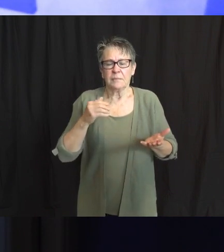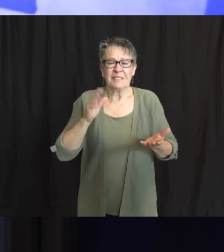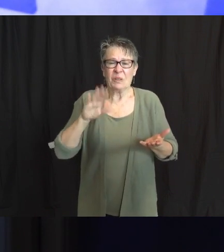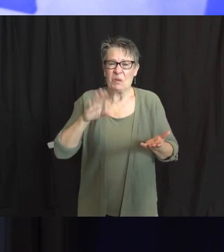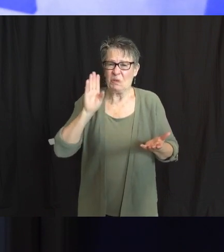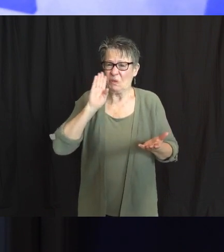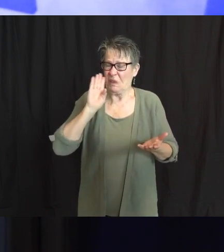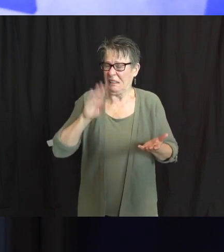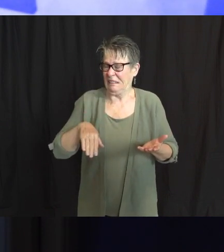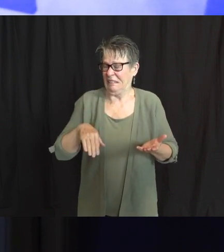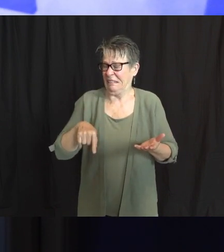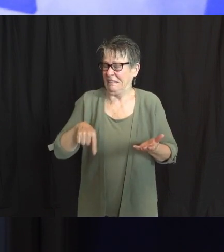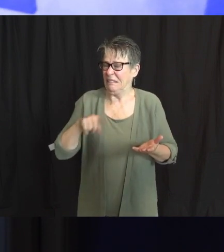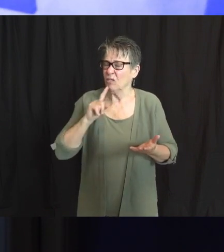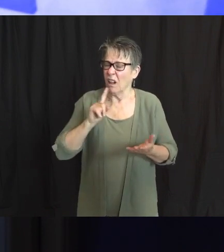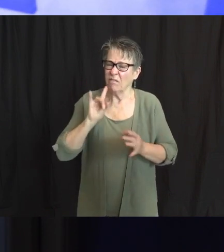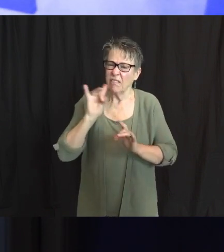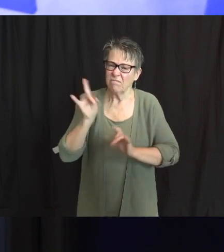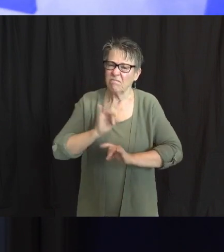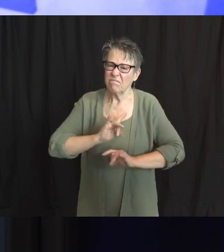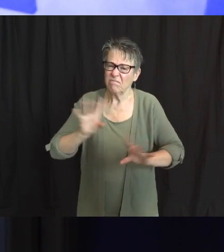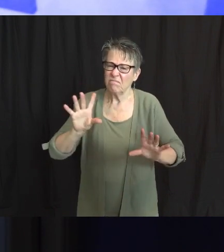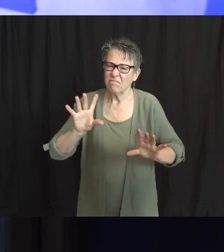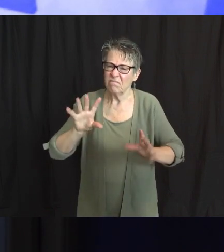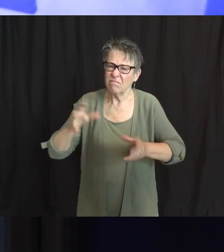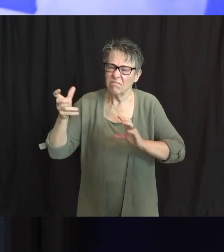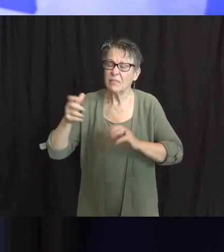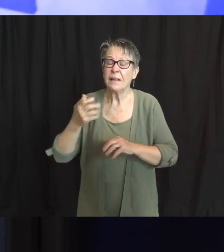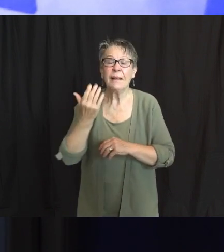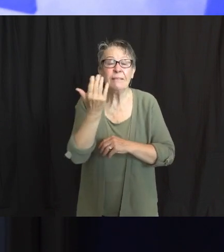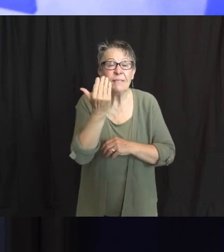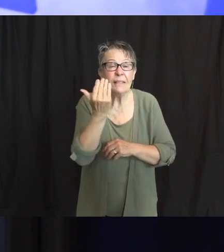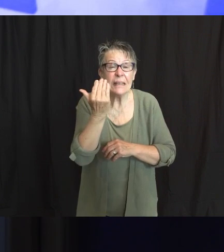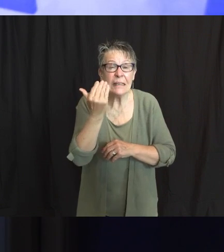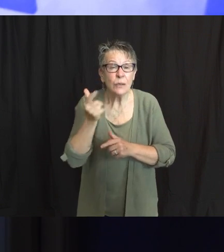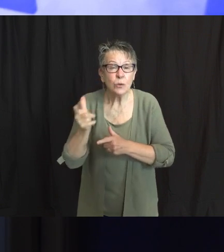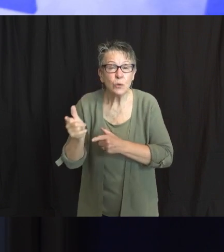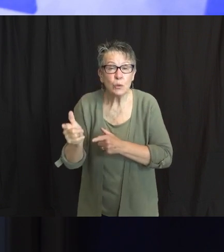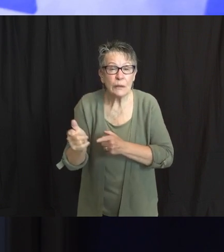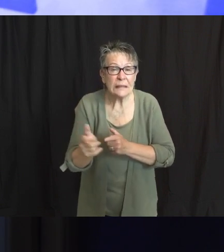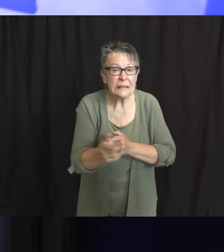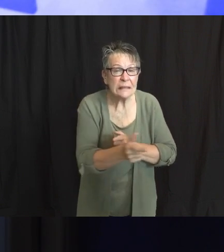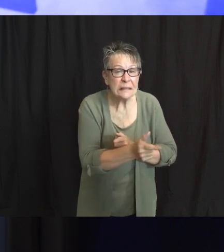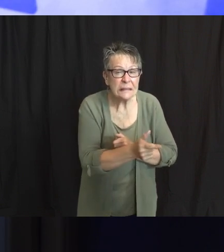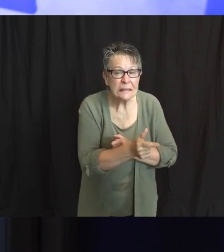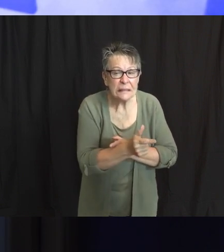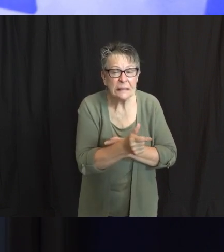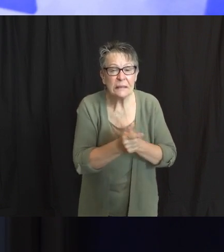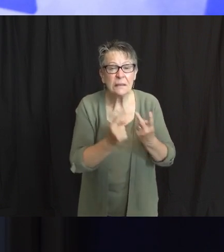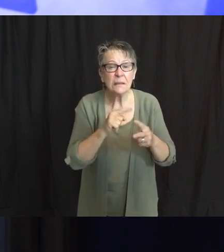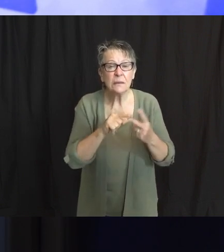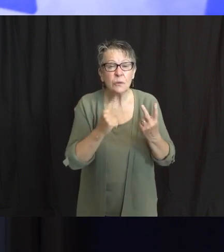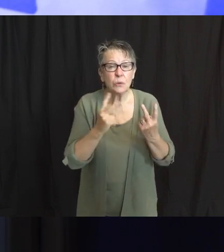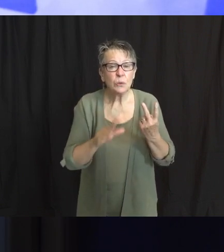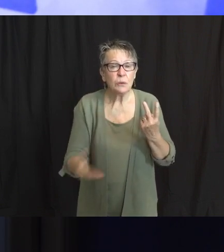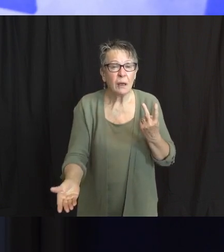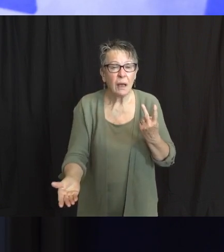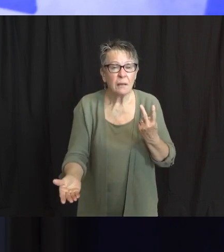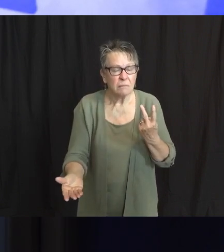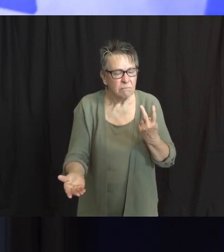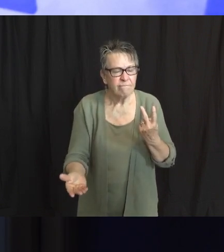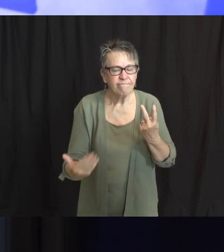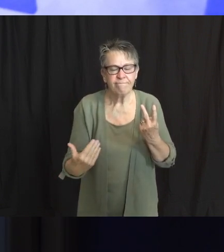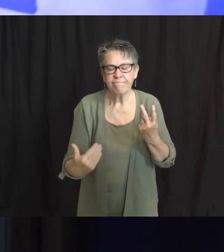48-hour span. 2 of those tragically succumbed to their injuries. So our ROC folks are working with